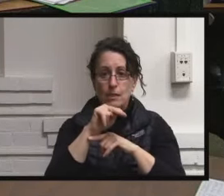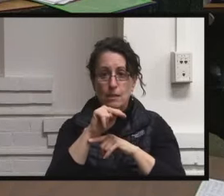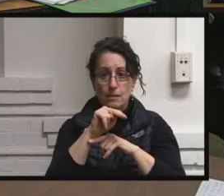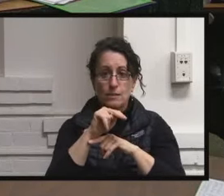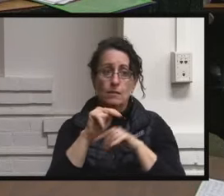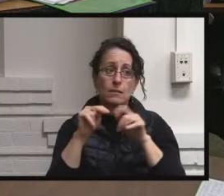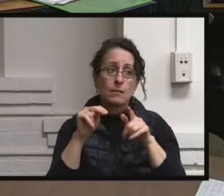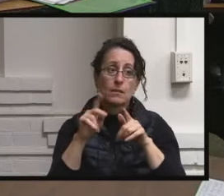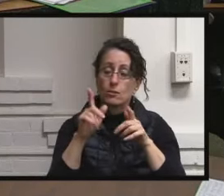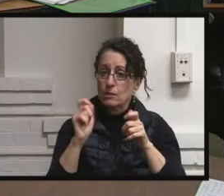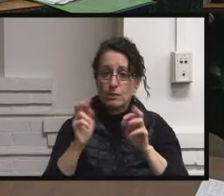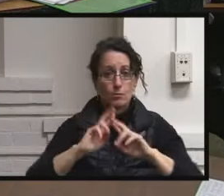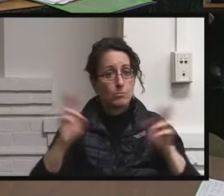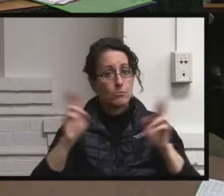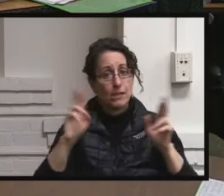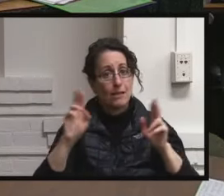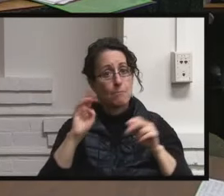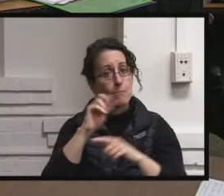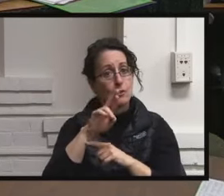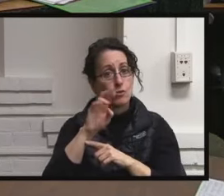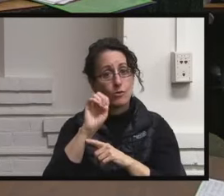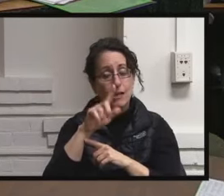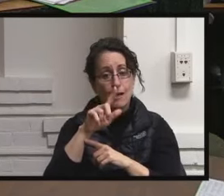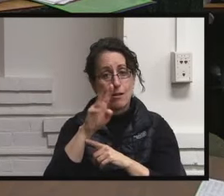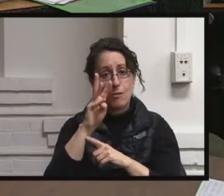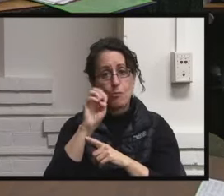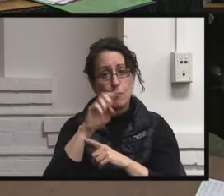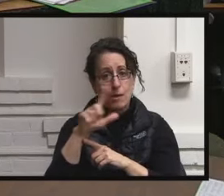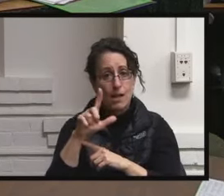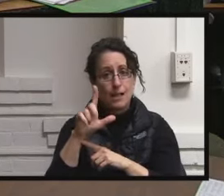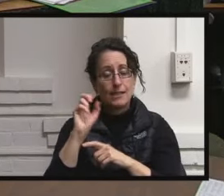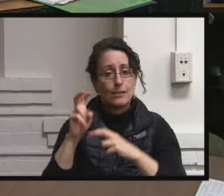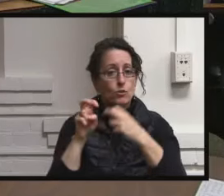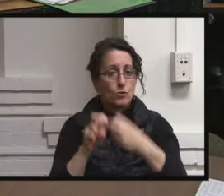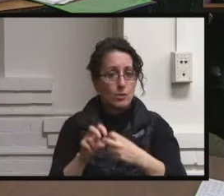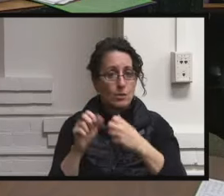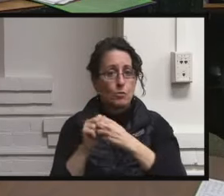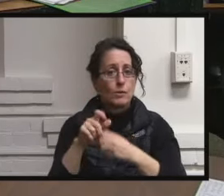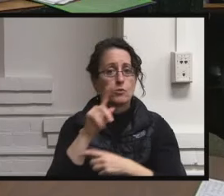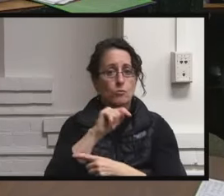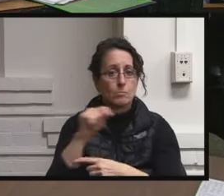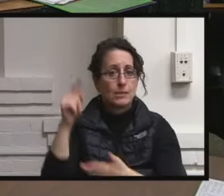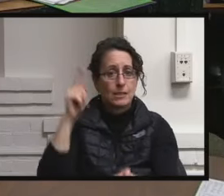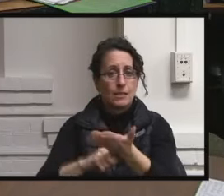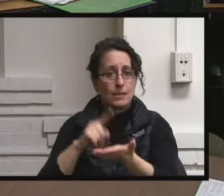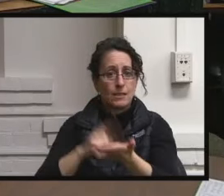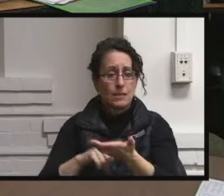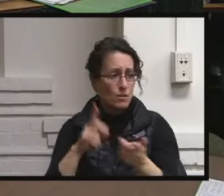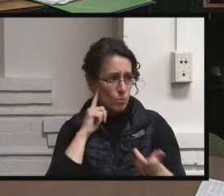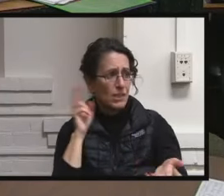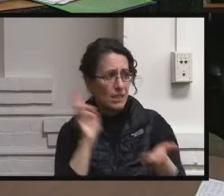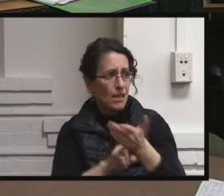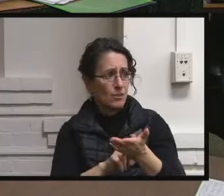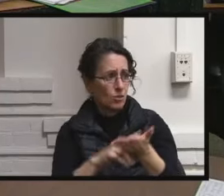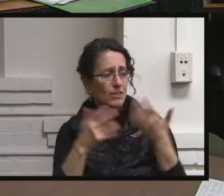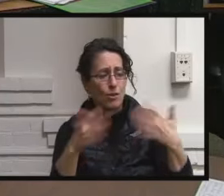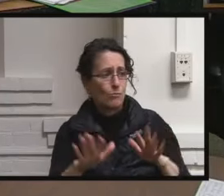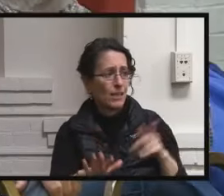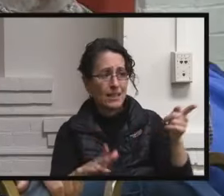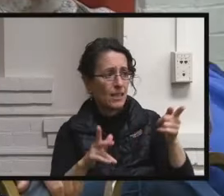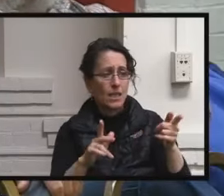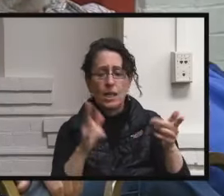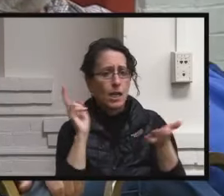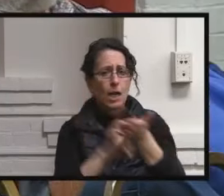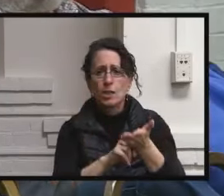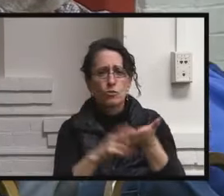you need to. Mr. Elwell needs to have that conversation with Triple T because they're under a contract, right? You're under